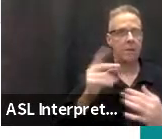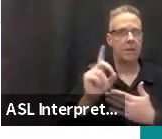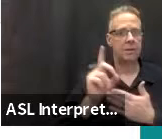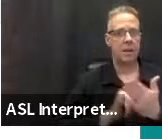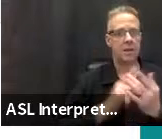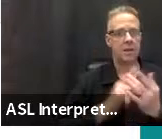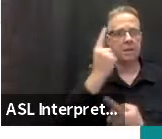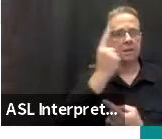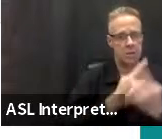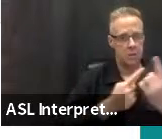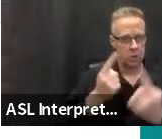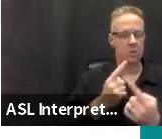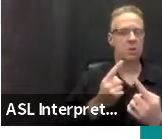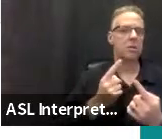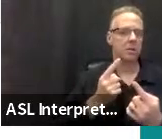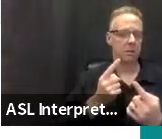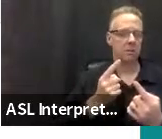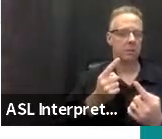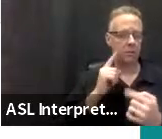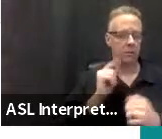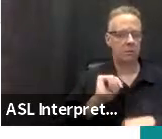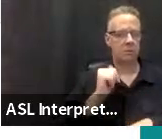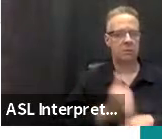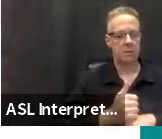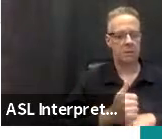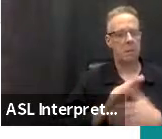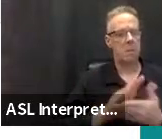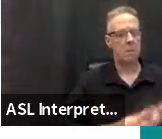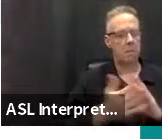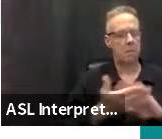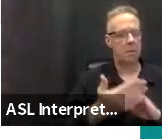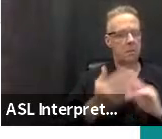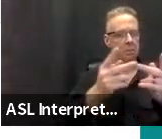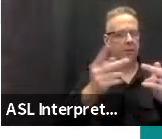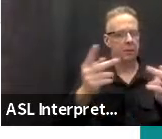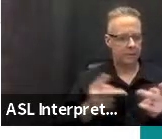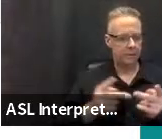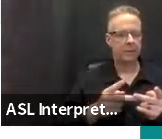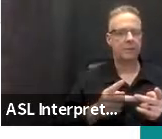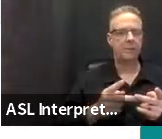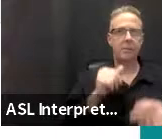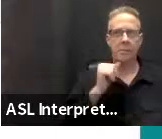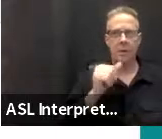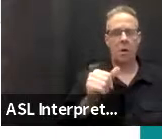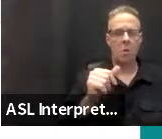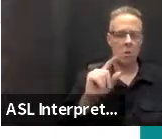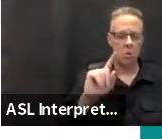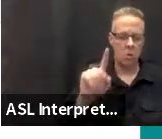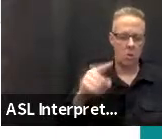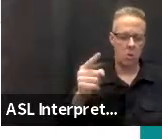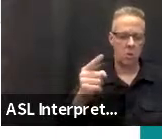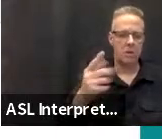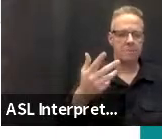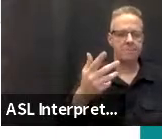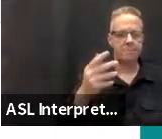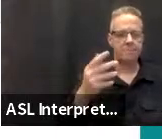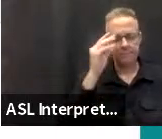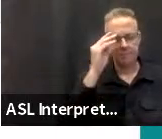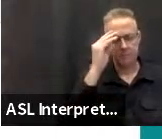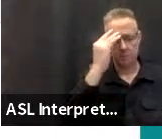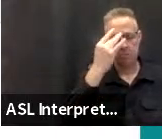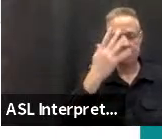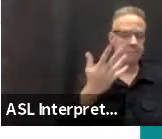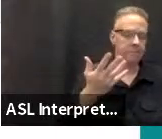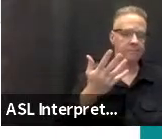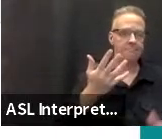considerations for us to make it a place that is not only hospitable and